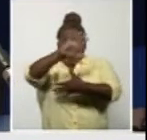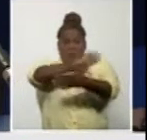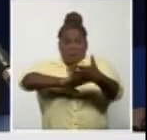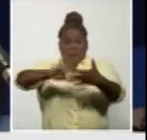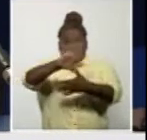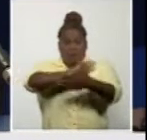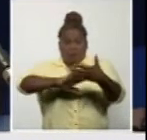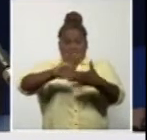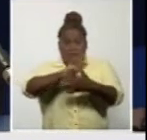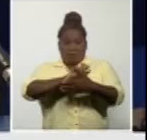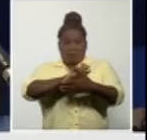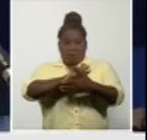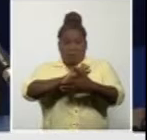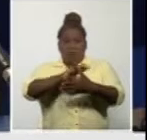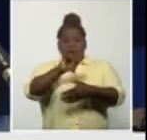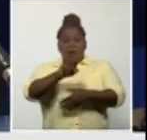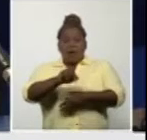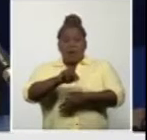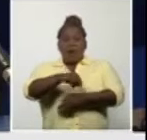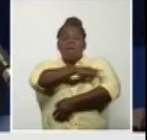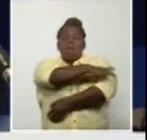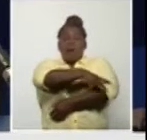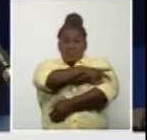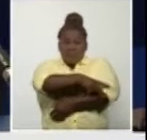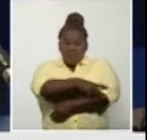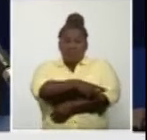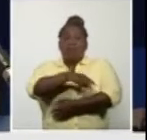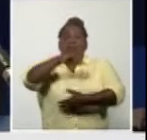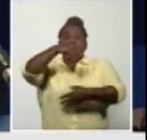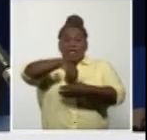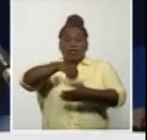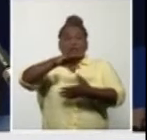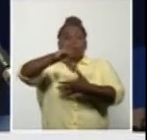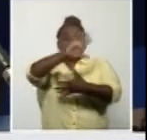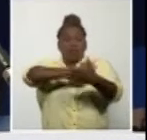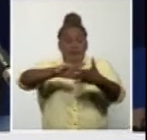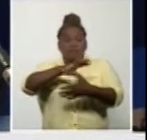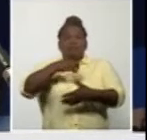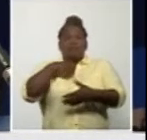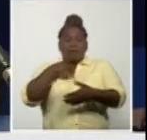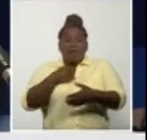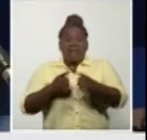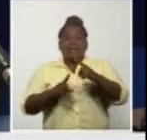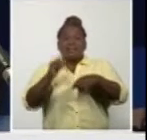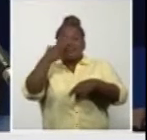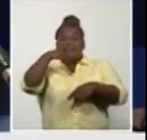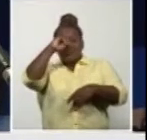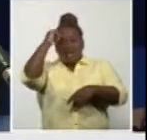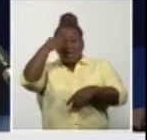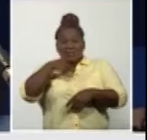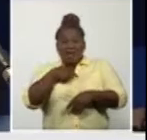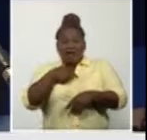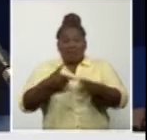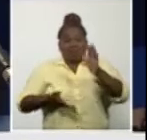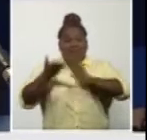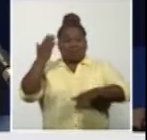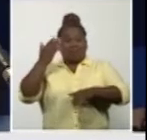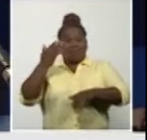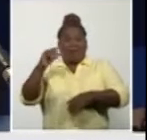The region has countries with very high lethality rate, such as Mexico with a rate